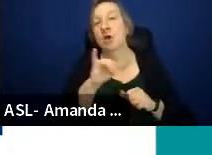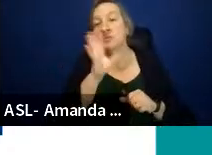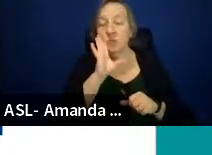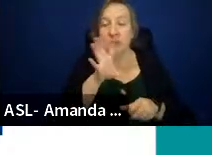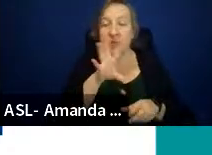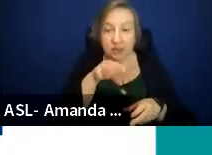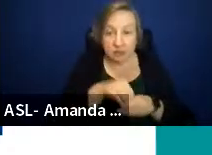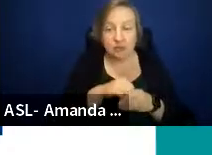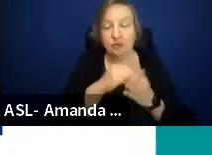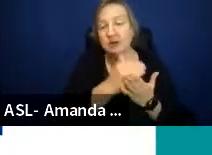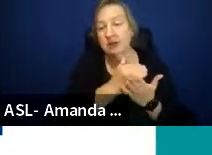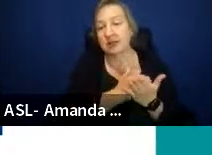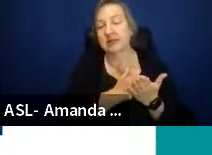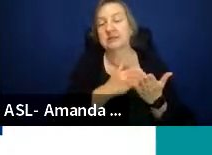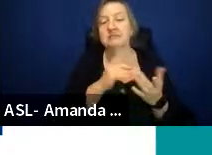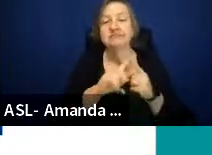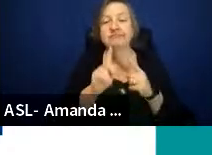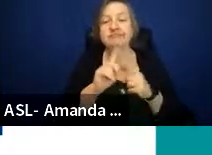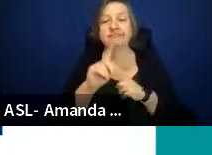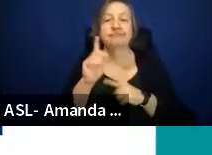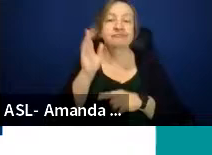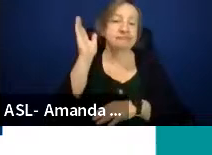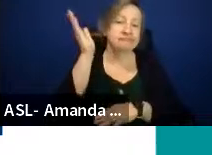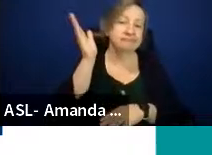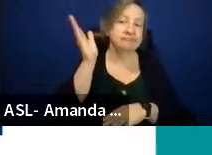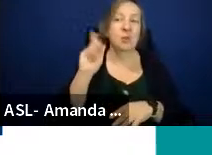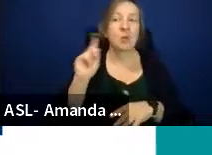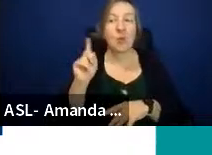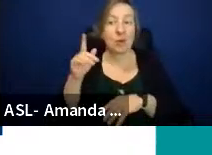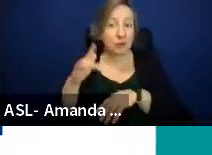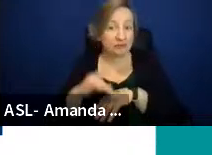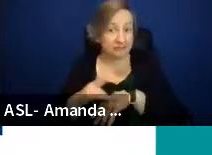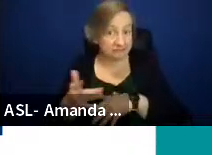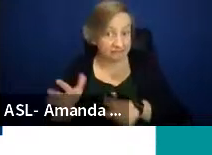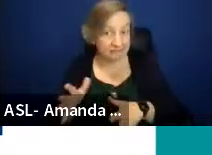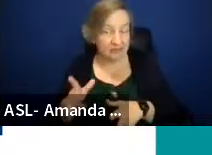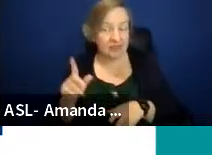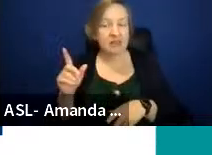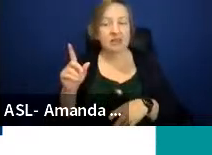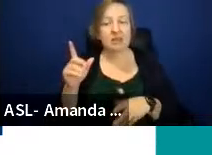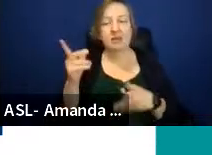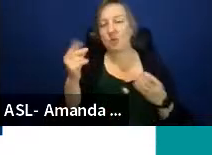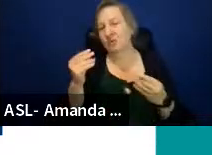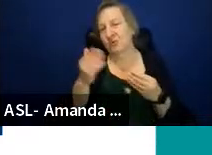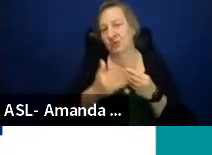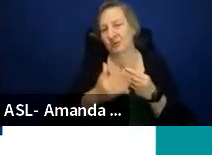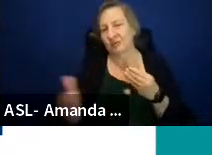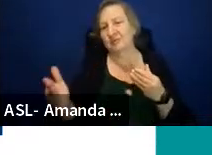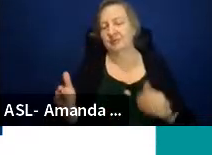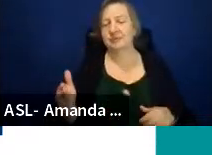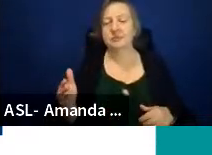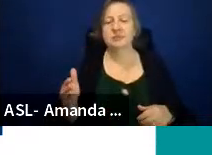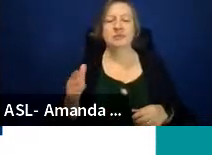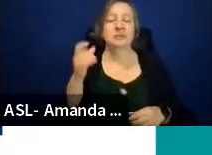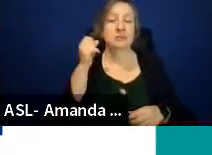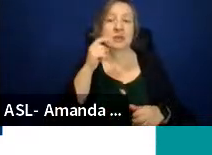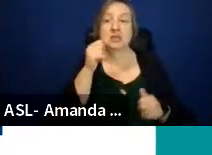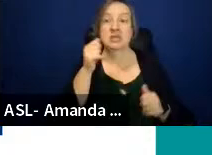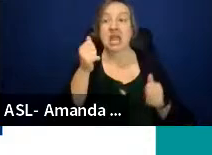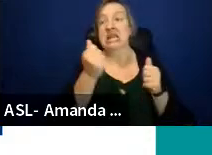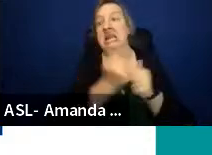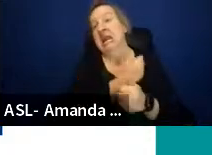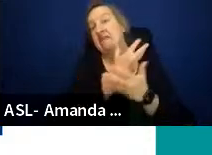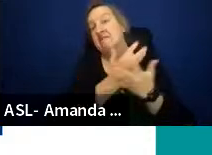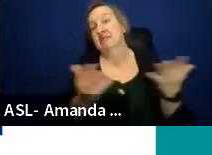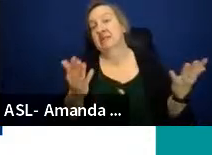of briefings of where we've been and where we're going. It by no means is absolutely everything we're